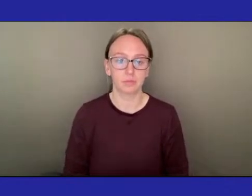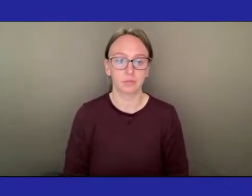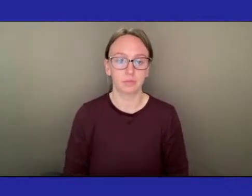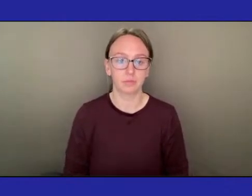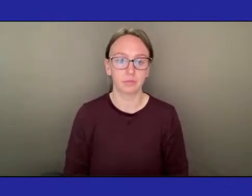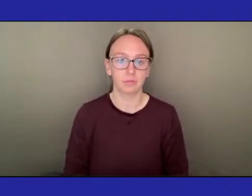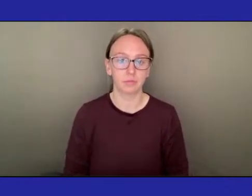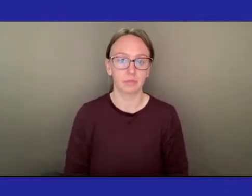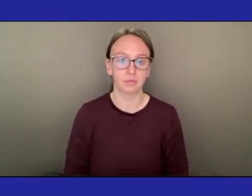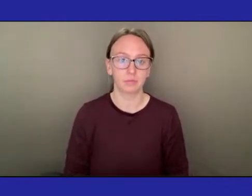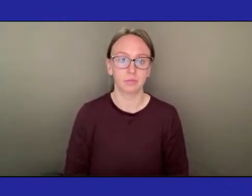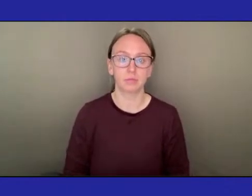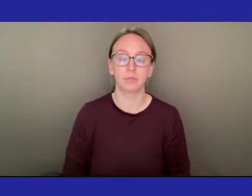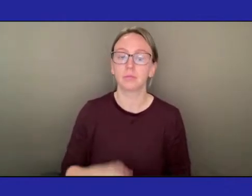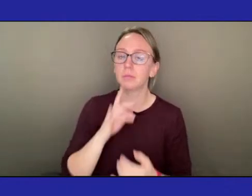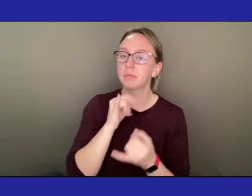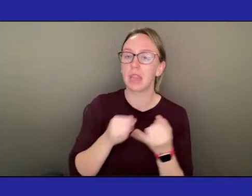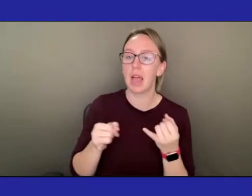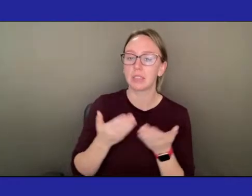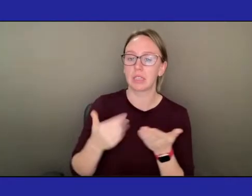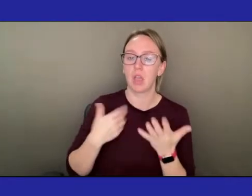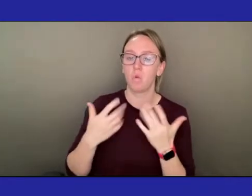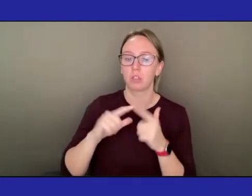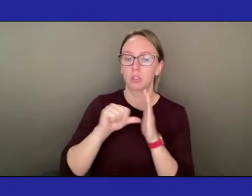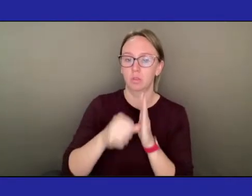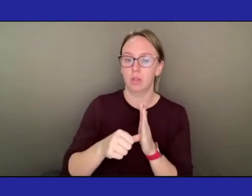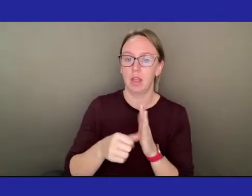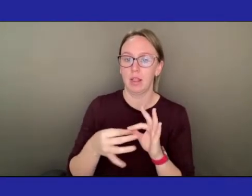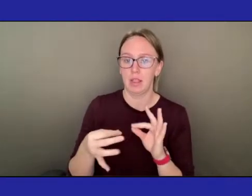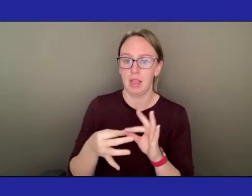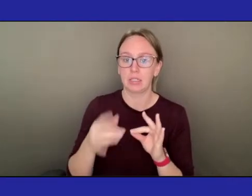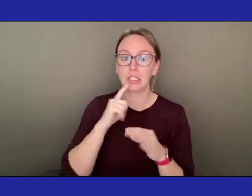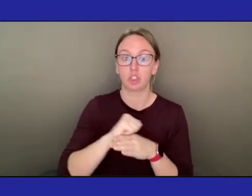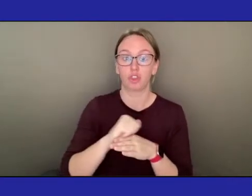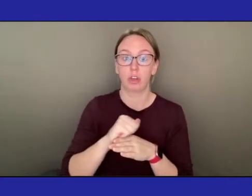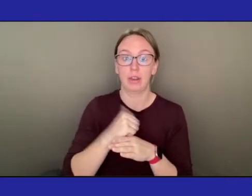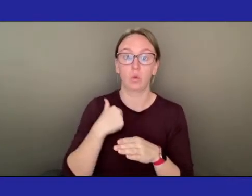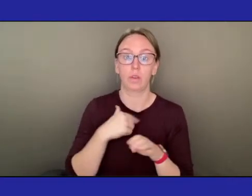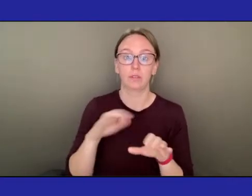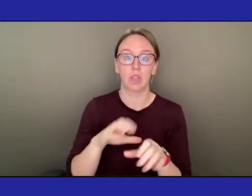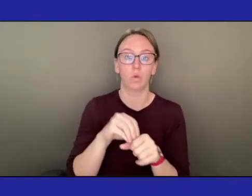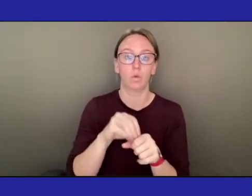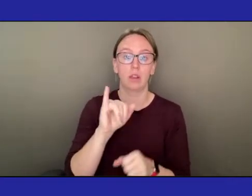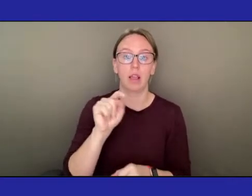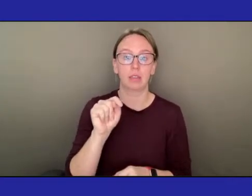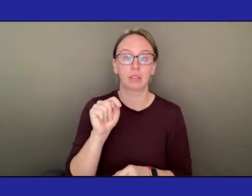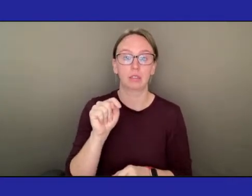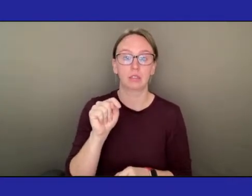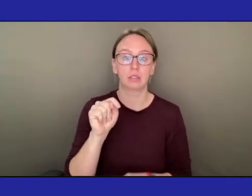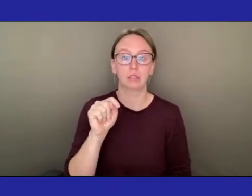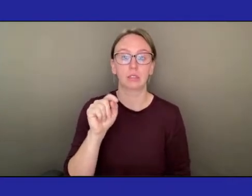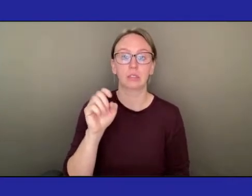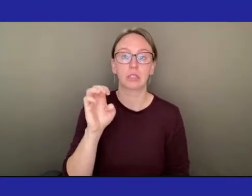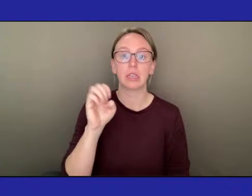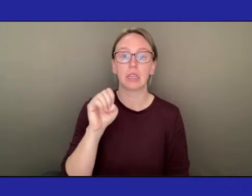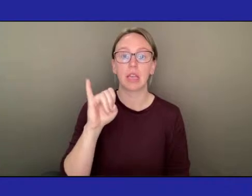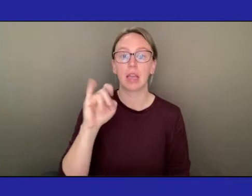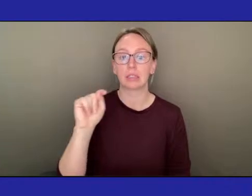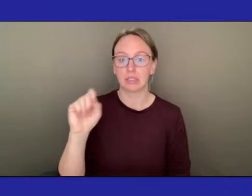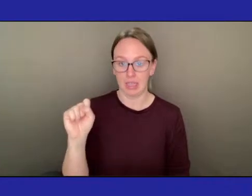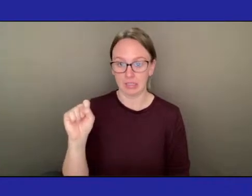last area I wanted to just highlight is the training that we have done in EITS. In October, we had a major campaign